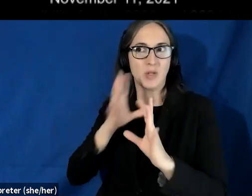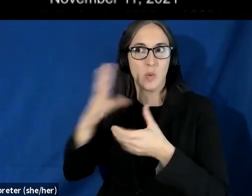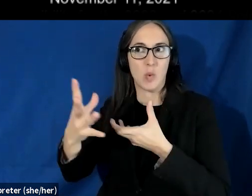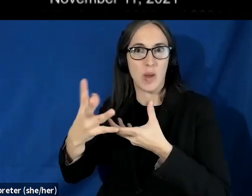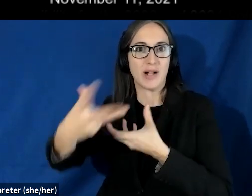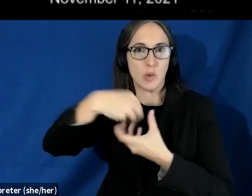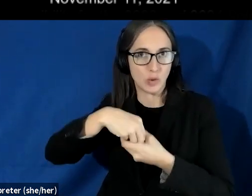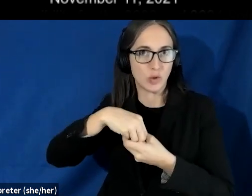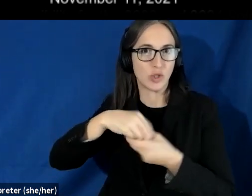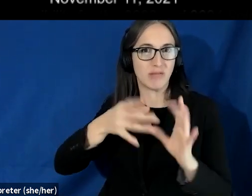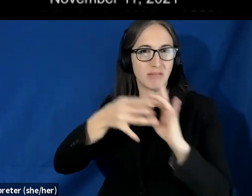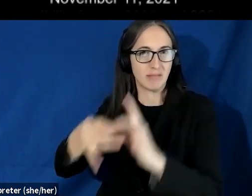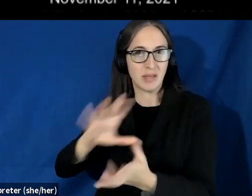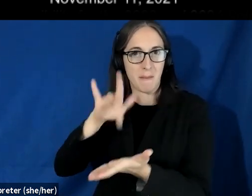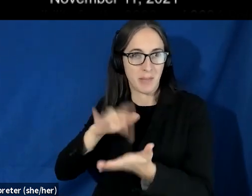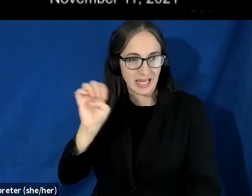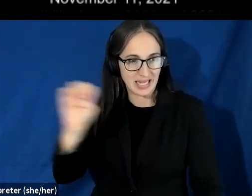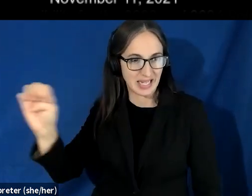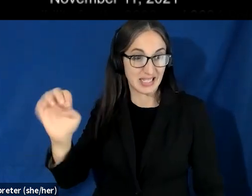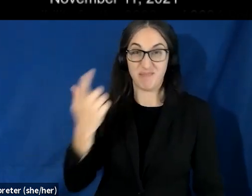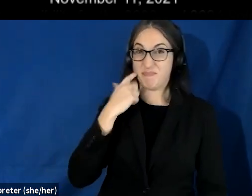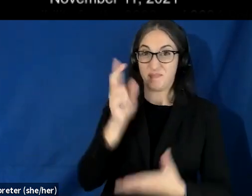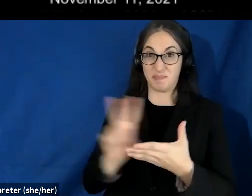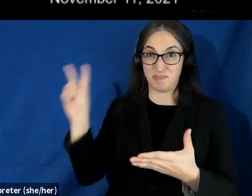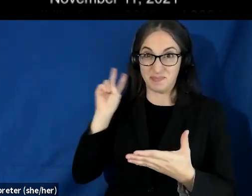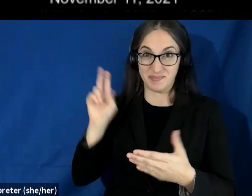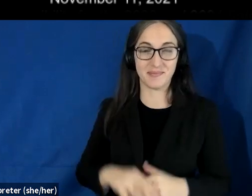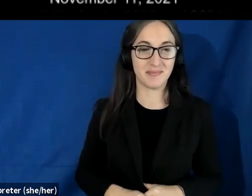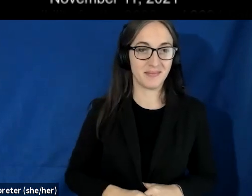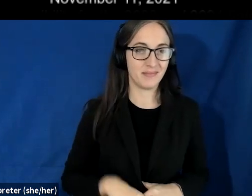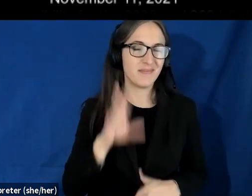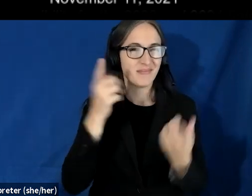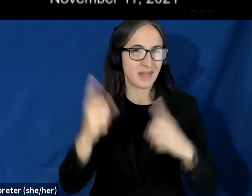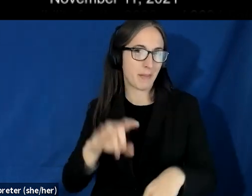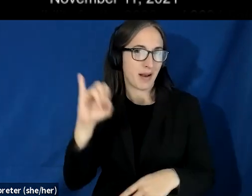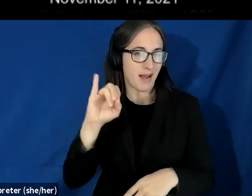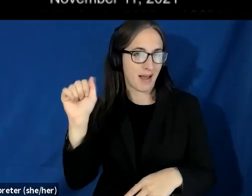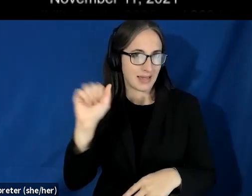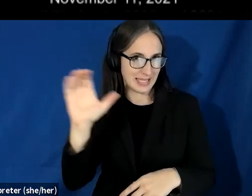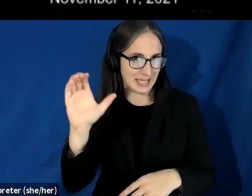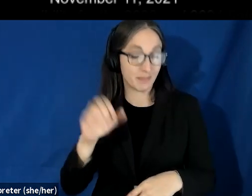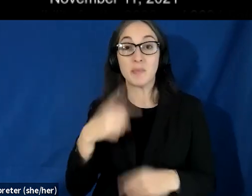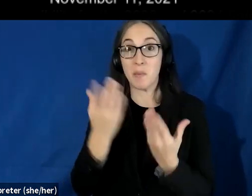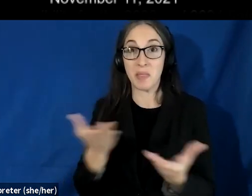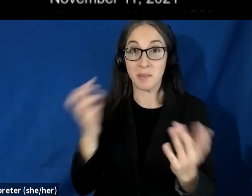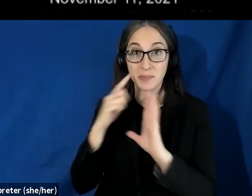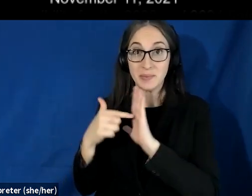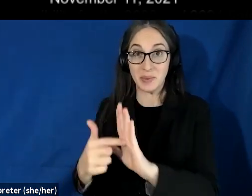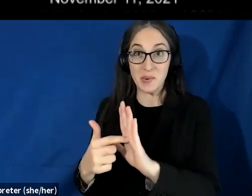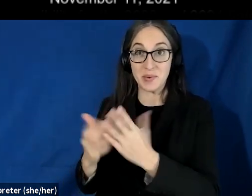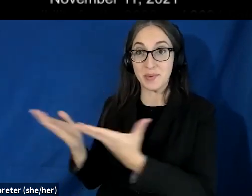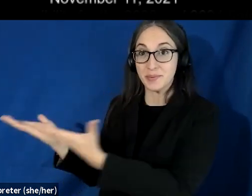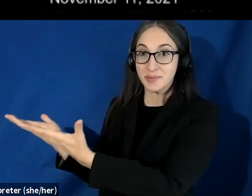IAC just 2 weeks ago. And one thing that I want to show you here is